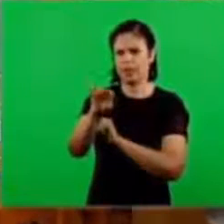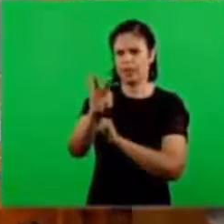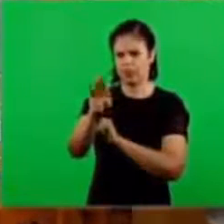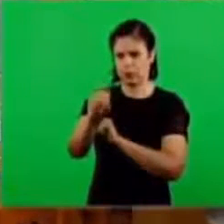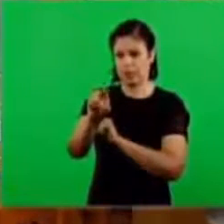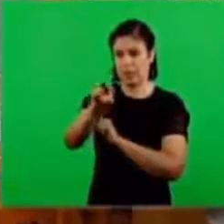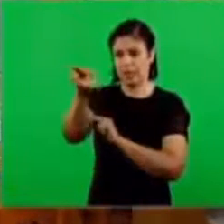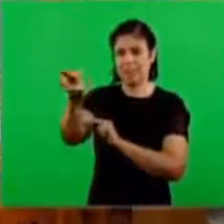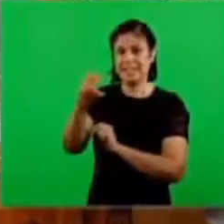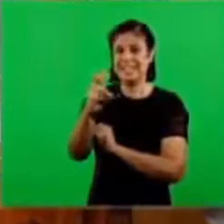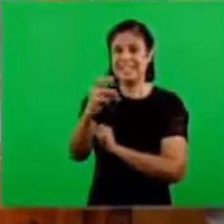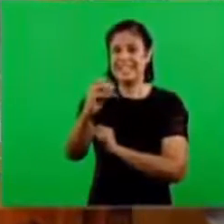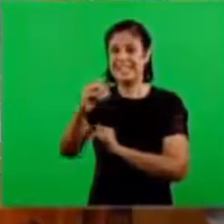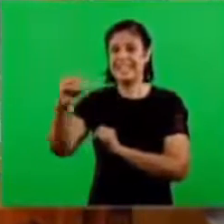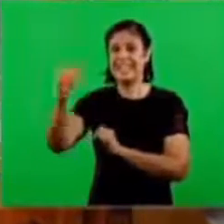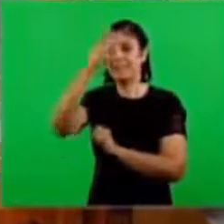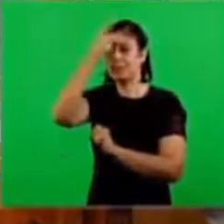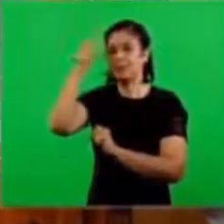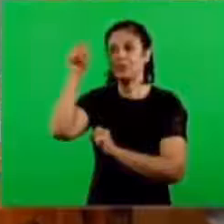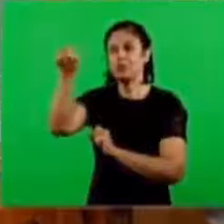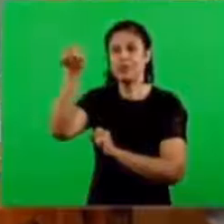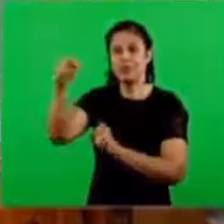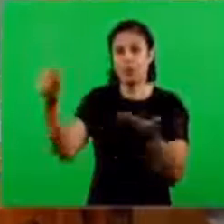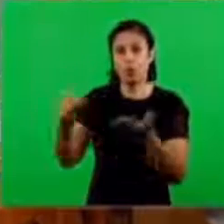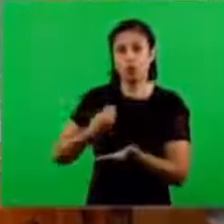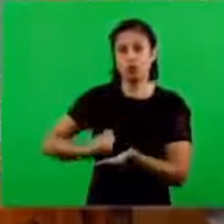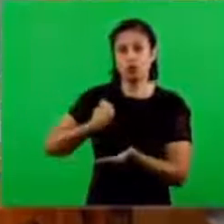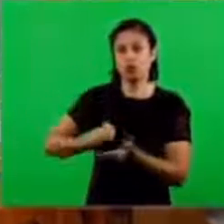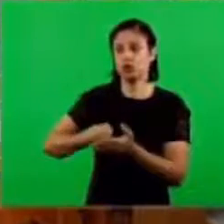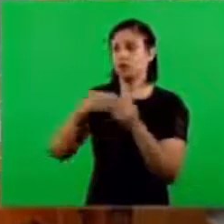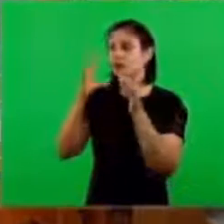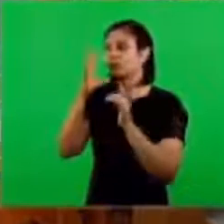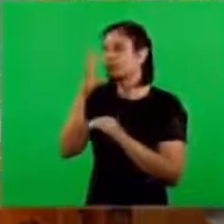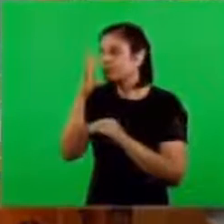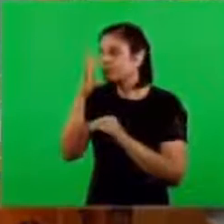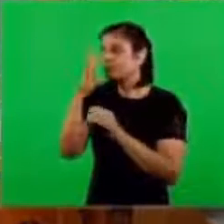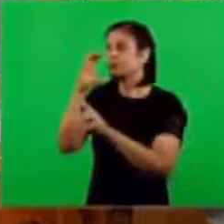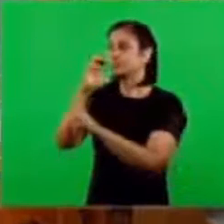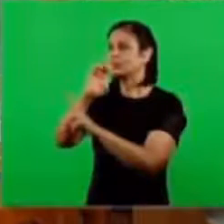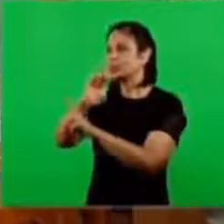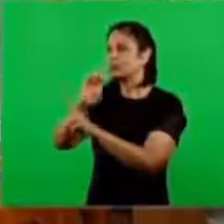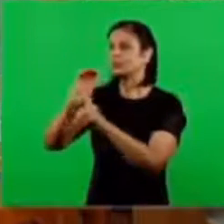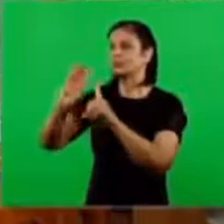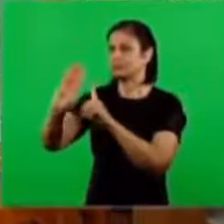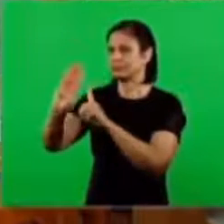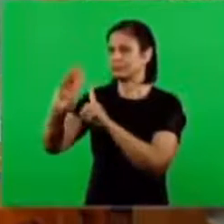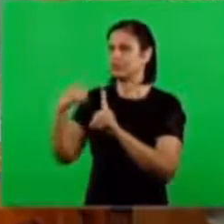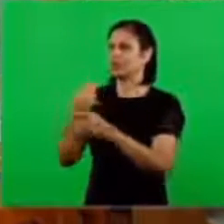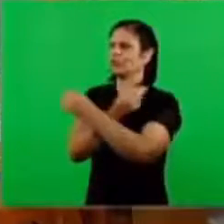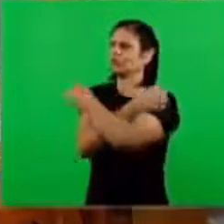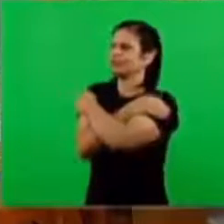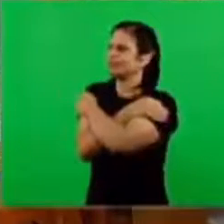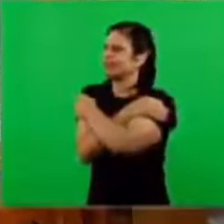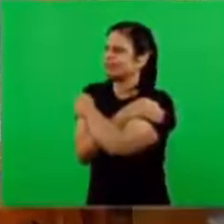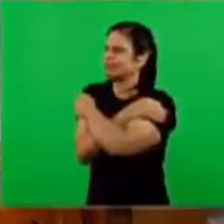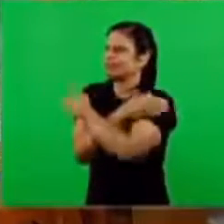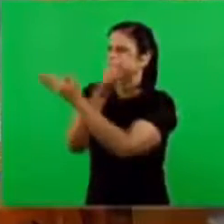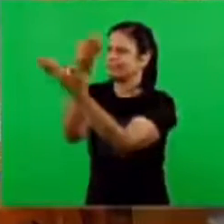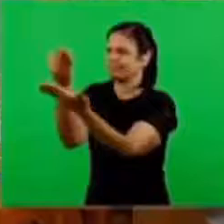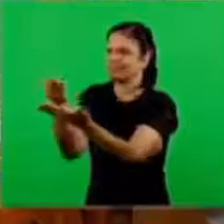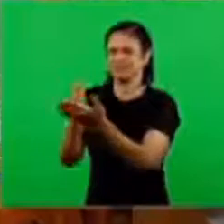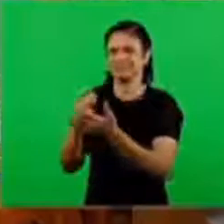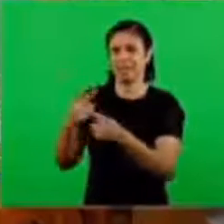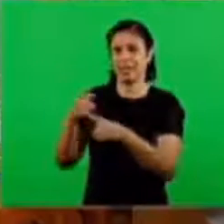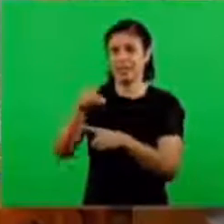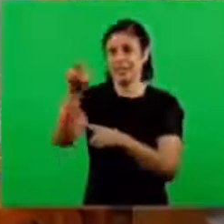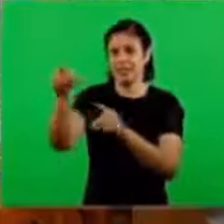And I want to send an embrace to this brethren, because we know they're here with us